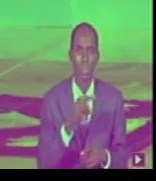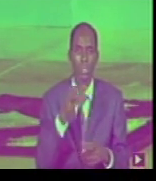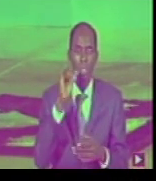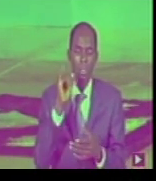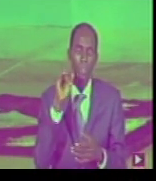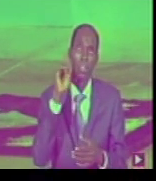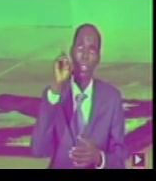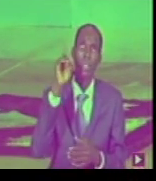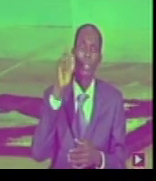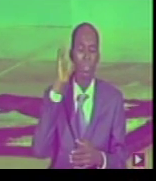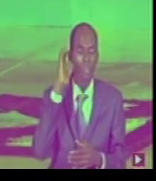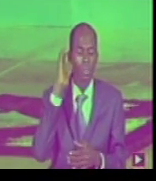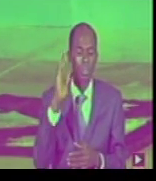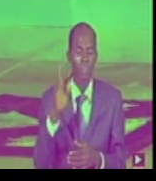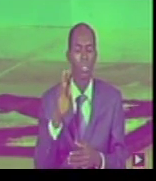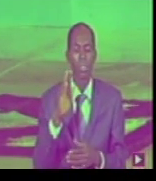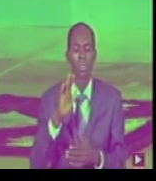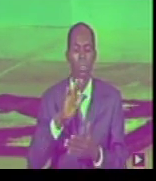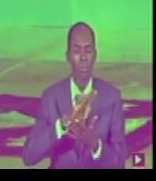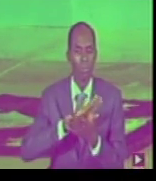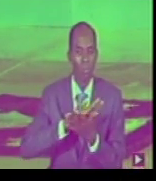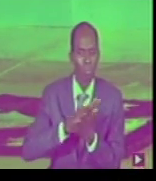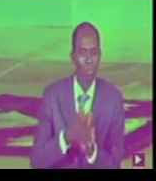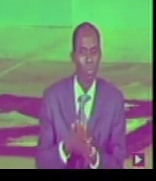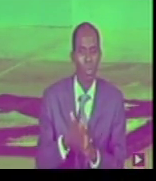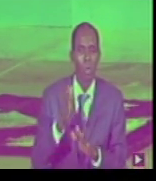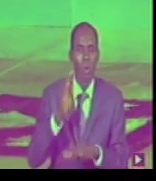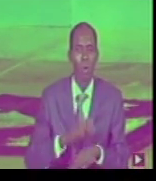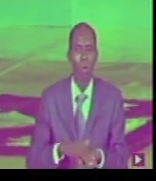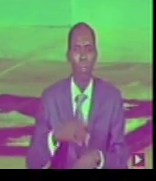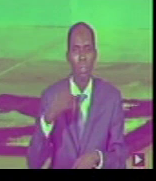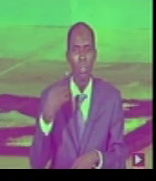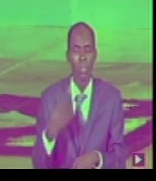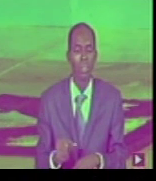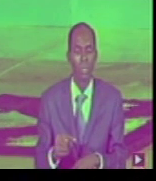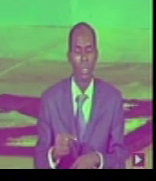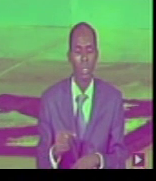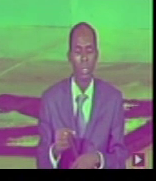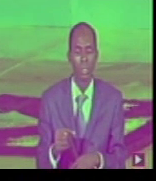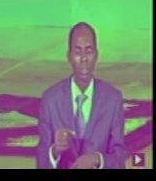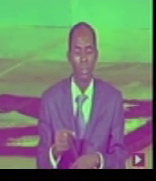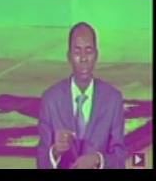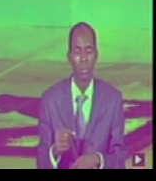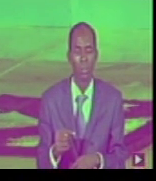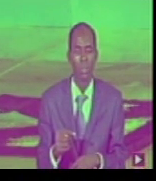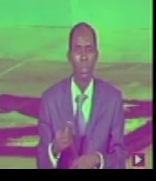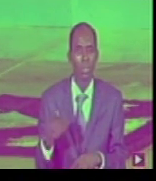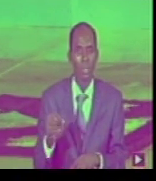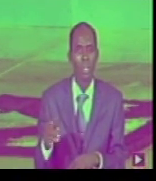Thou shalt tread upon their high places.